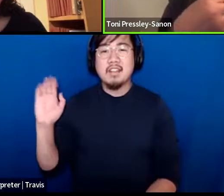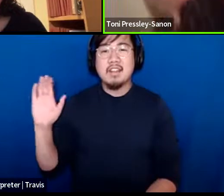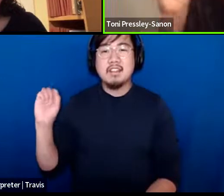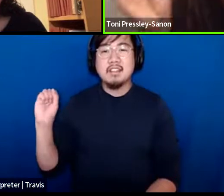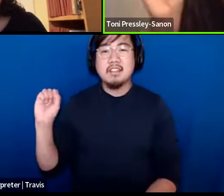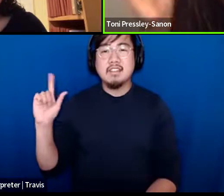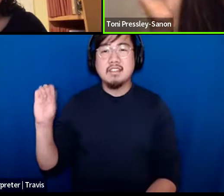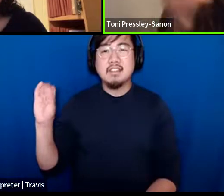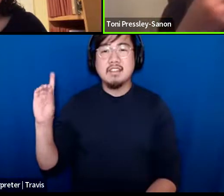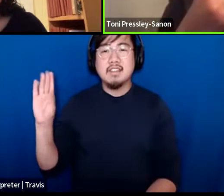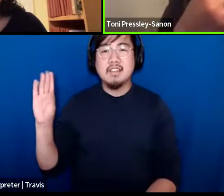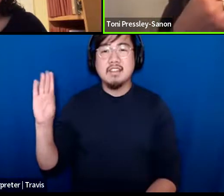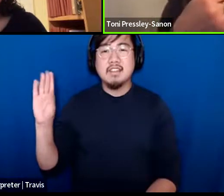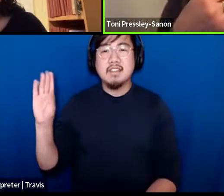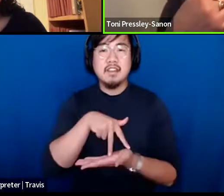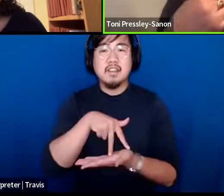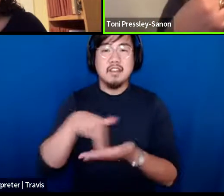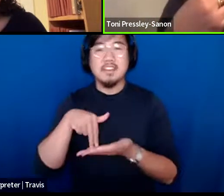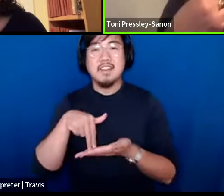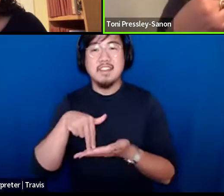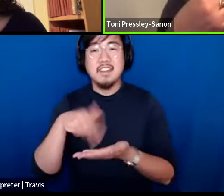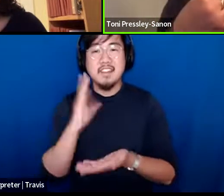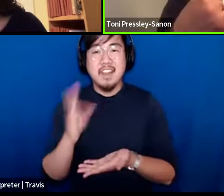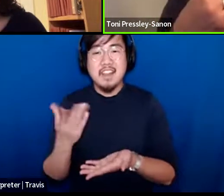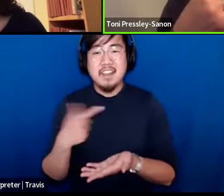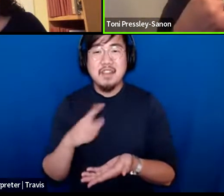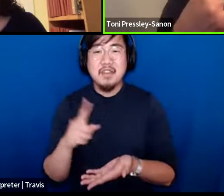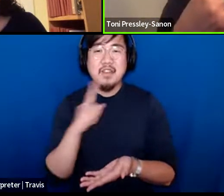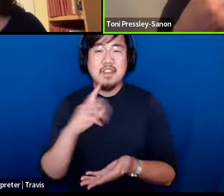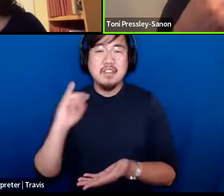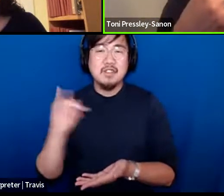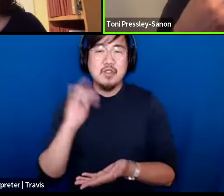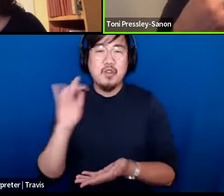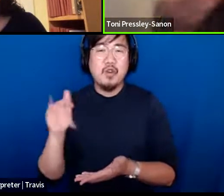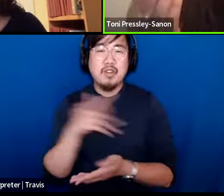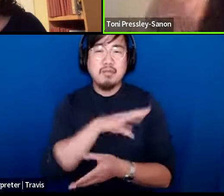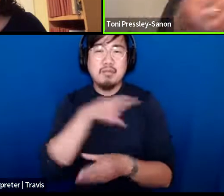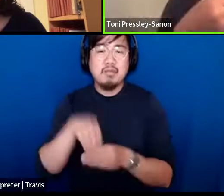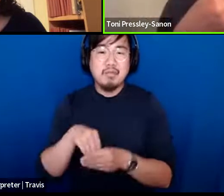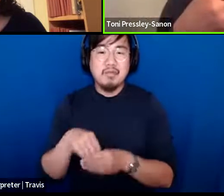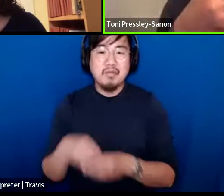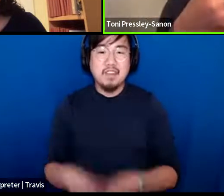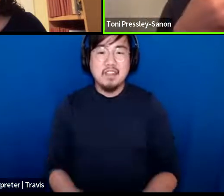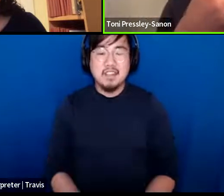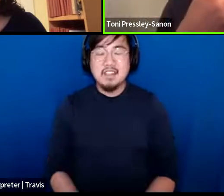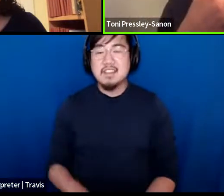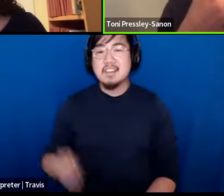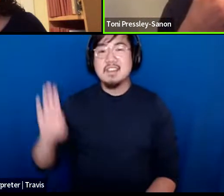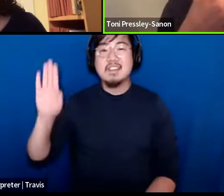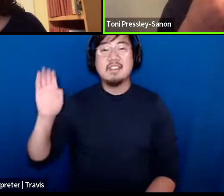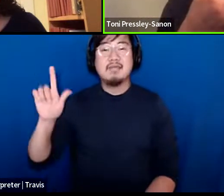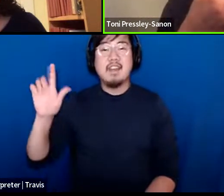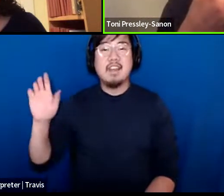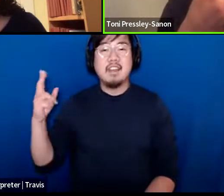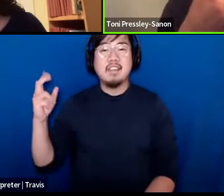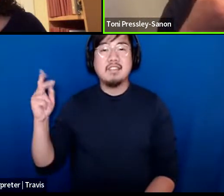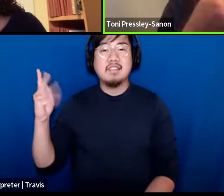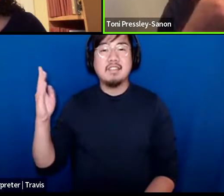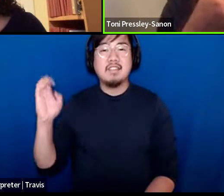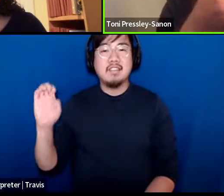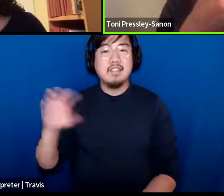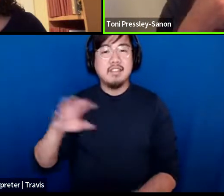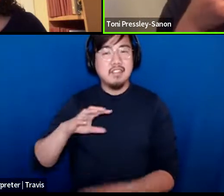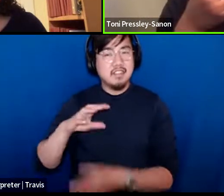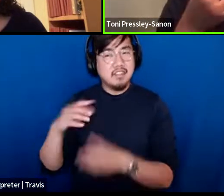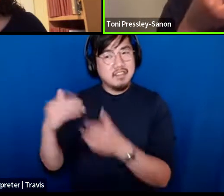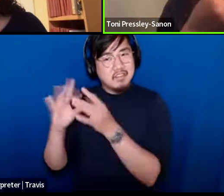protesting. There was space for joy, which Bell Hooks has also talked about, the importance of joy